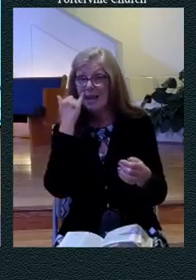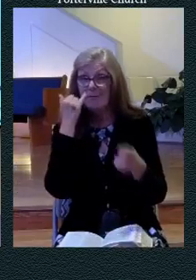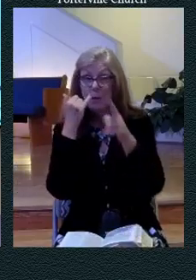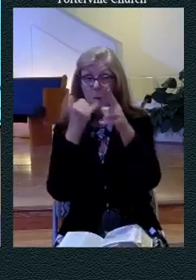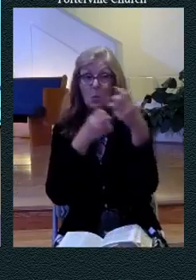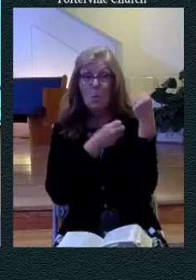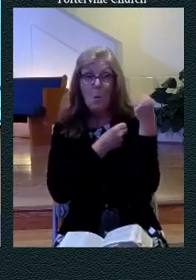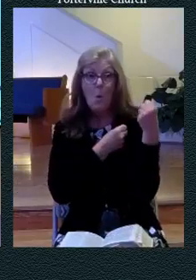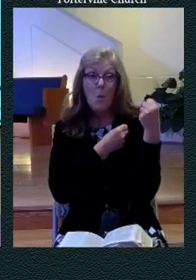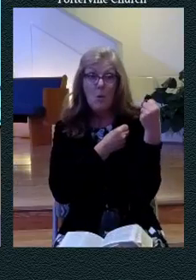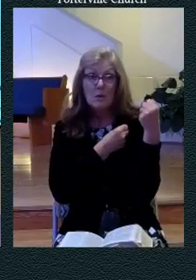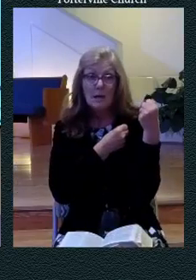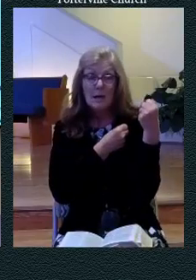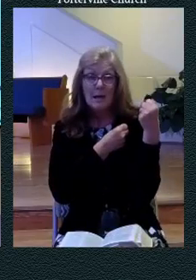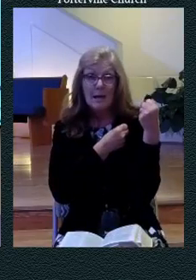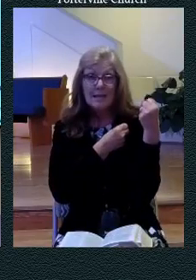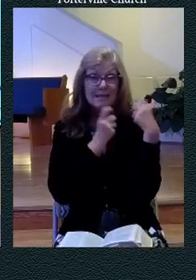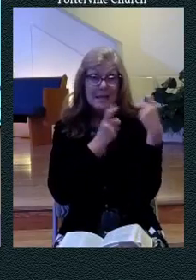are lost.